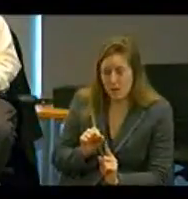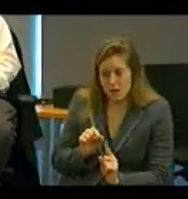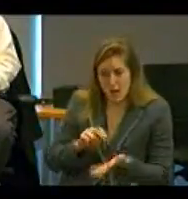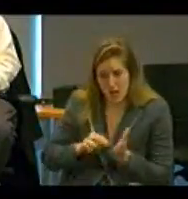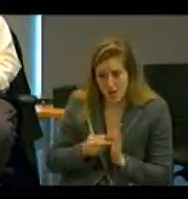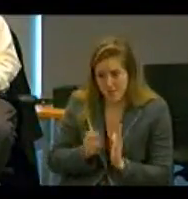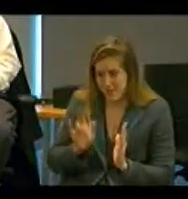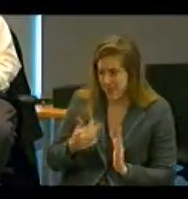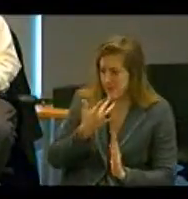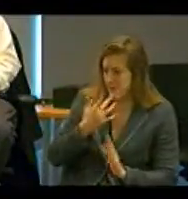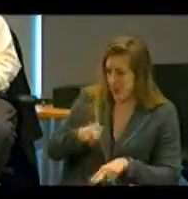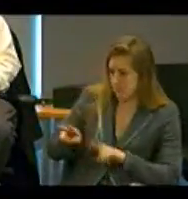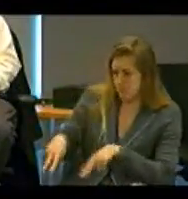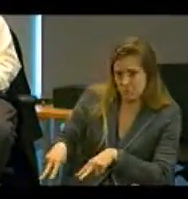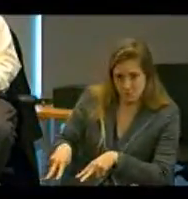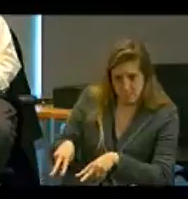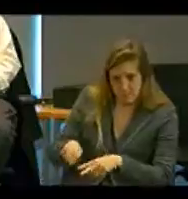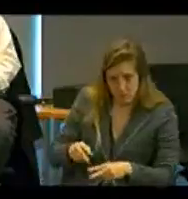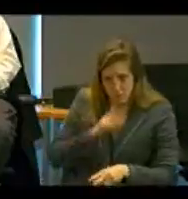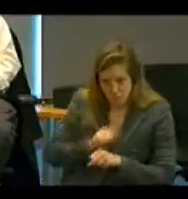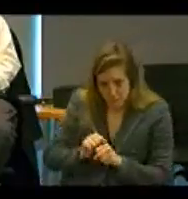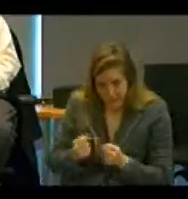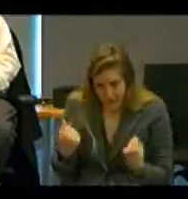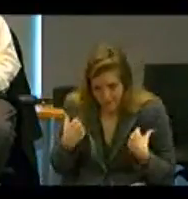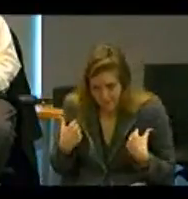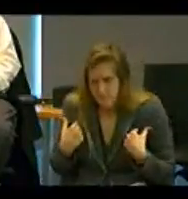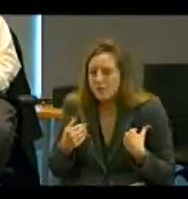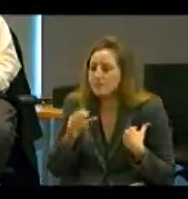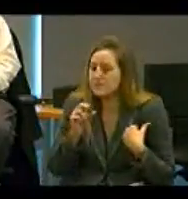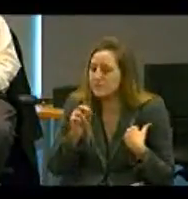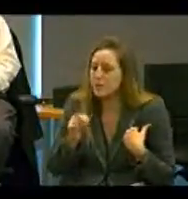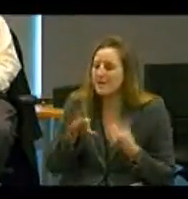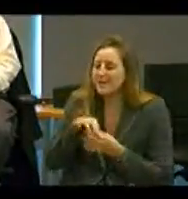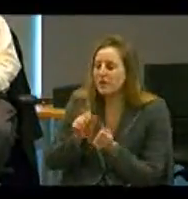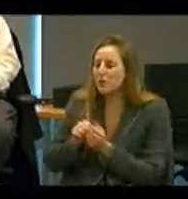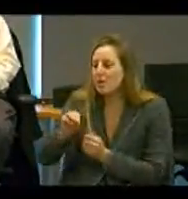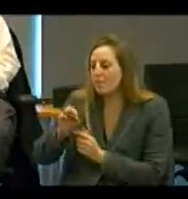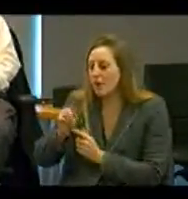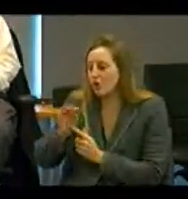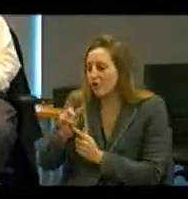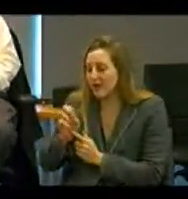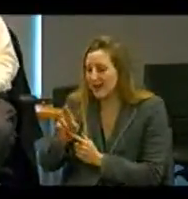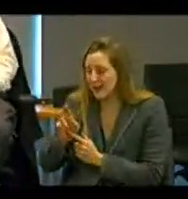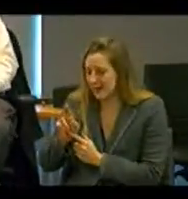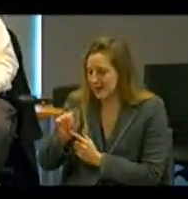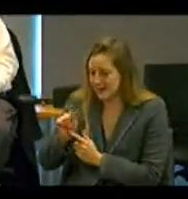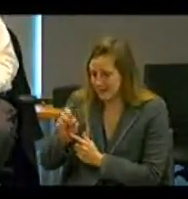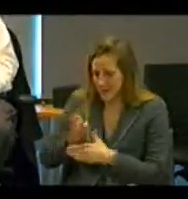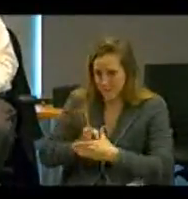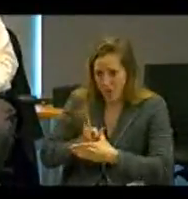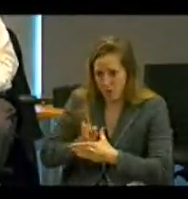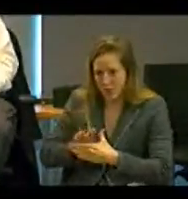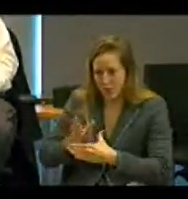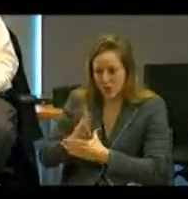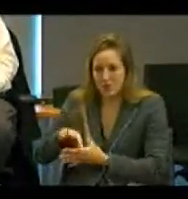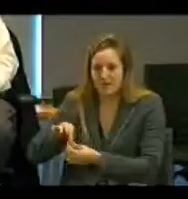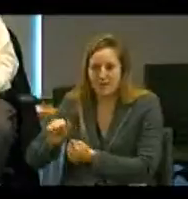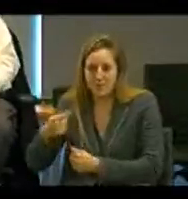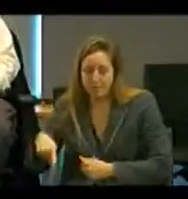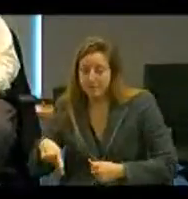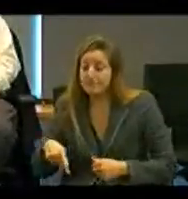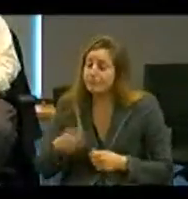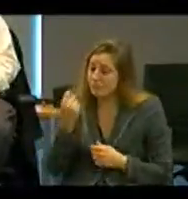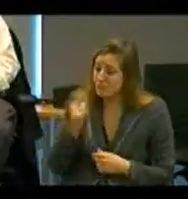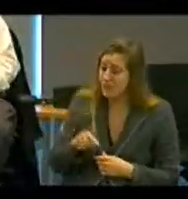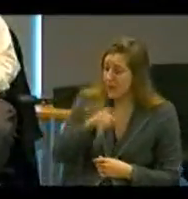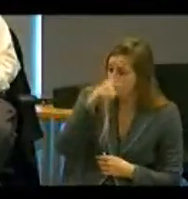does not account for a large or even moderate share of the gap. Lindsay and Hart found that, in raw terms, black teachers were more likely to suspend